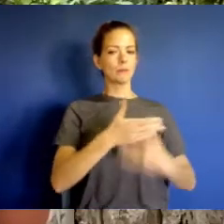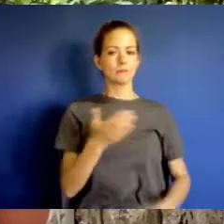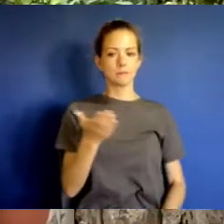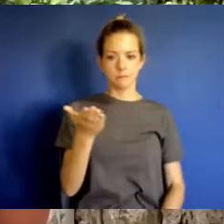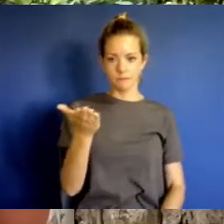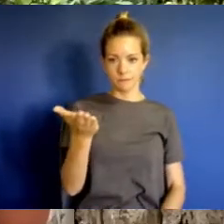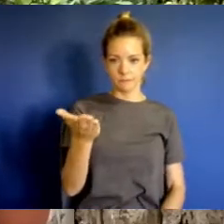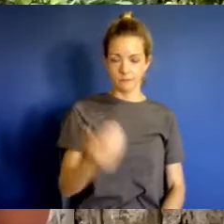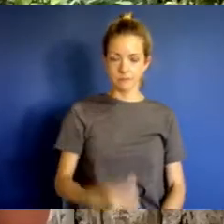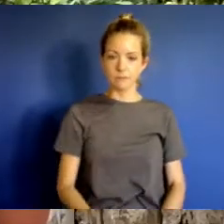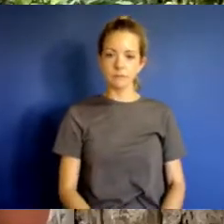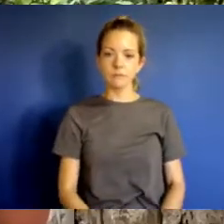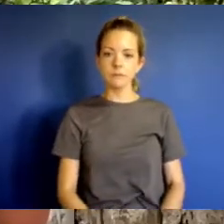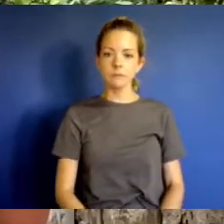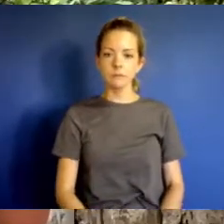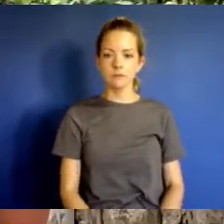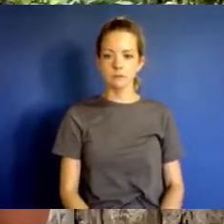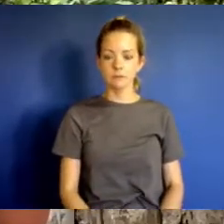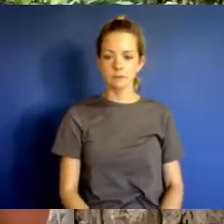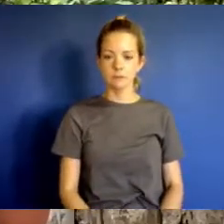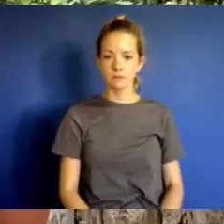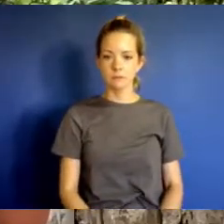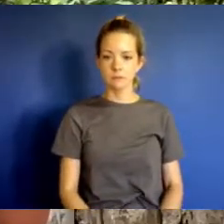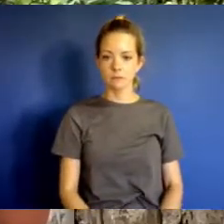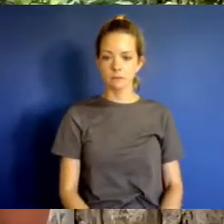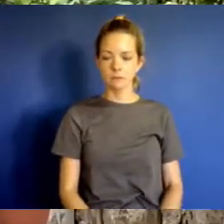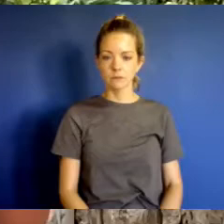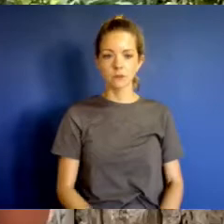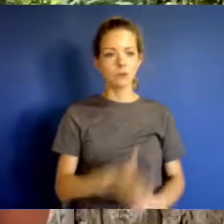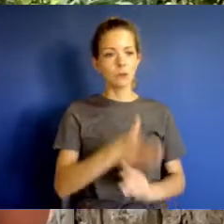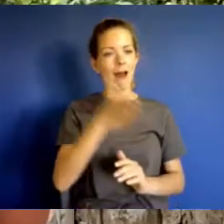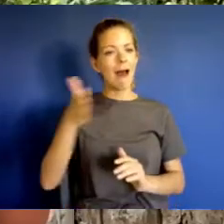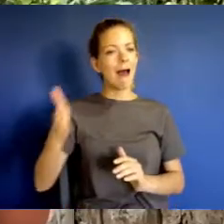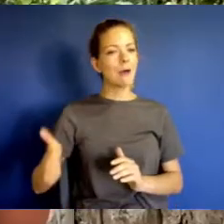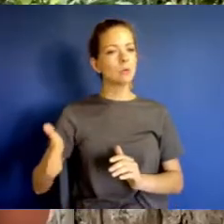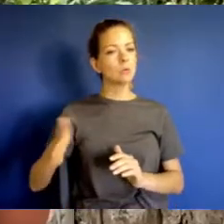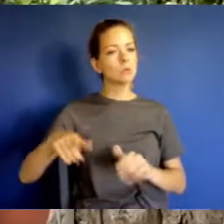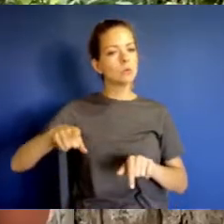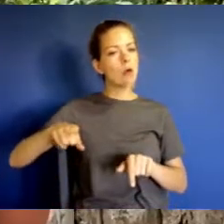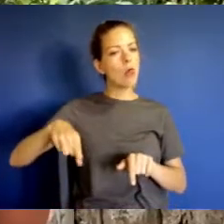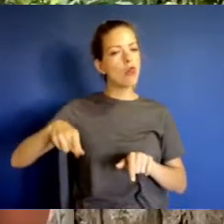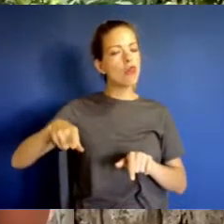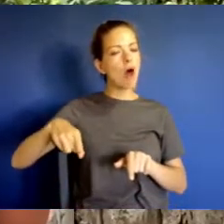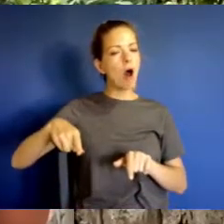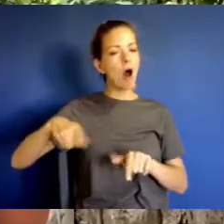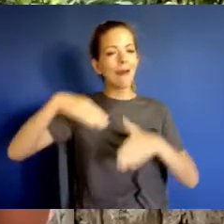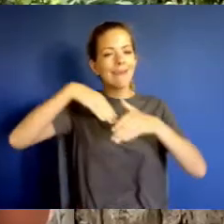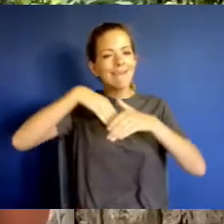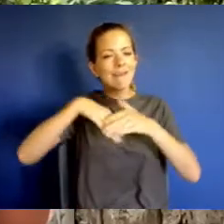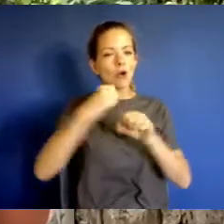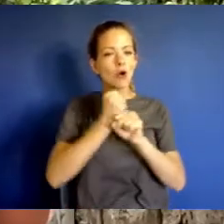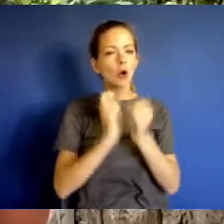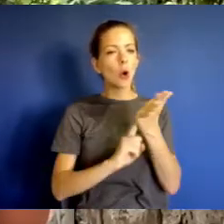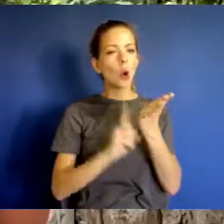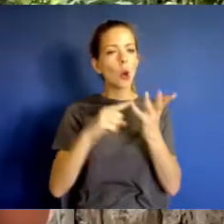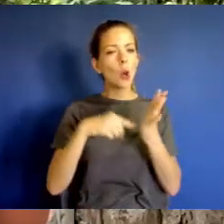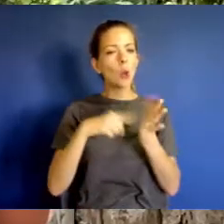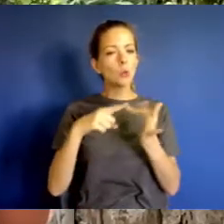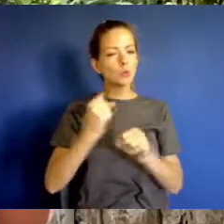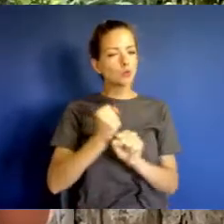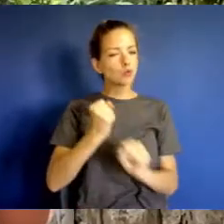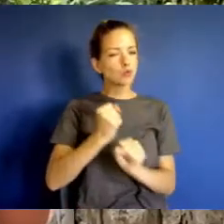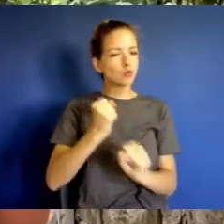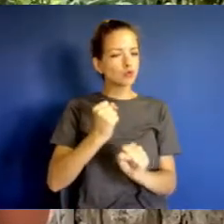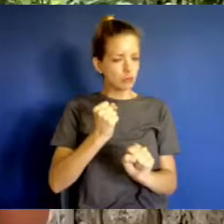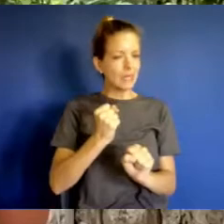So an outer thigh and a glute stretch on the right side. So relax